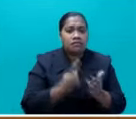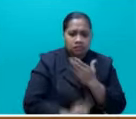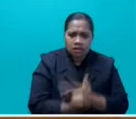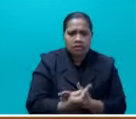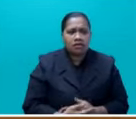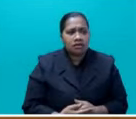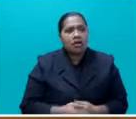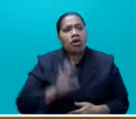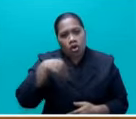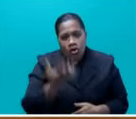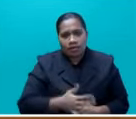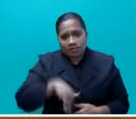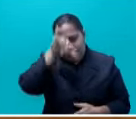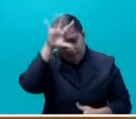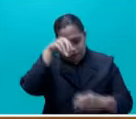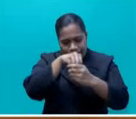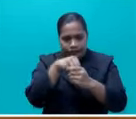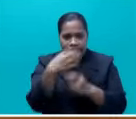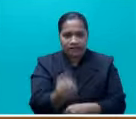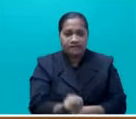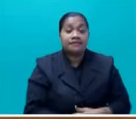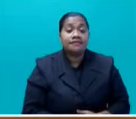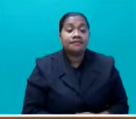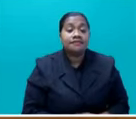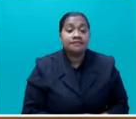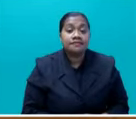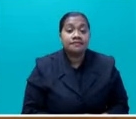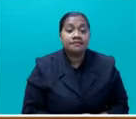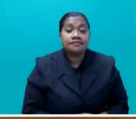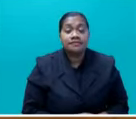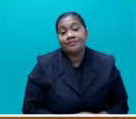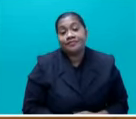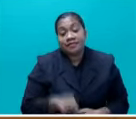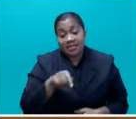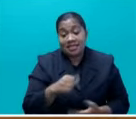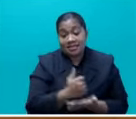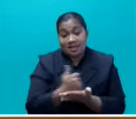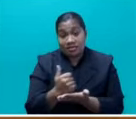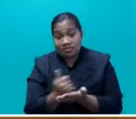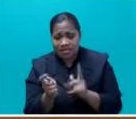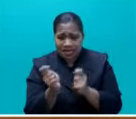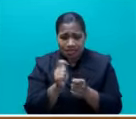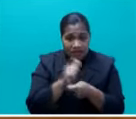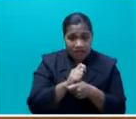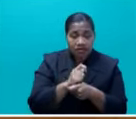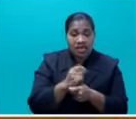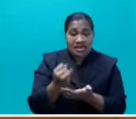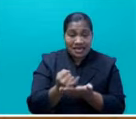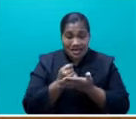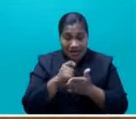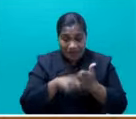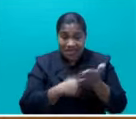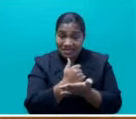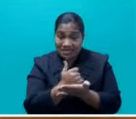the devil is always in the detail. Mr. Speaker, sir, these various actions and amendments to the Income Tax Act, as we